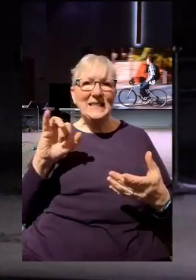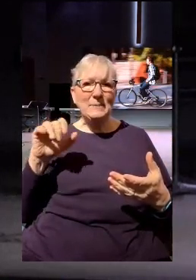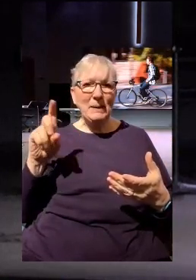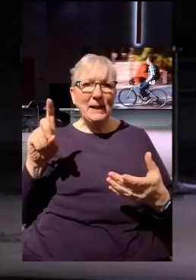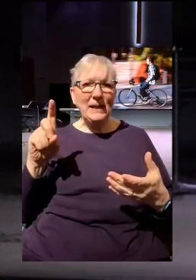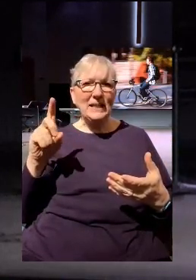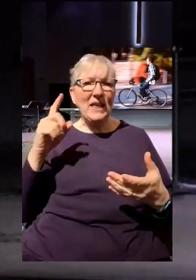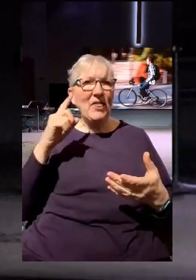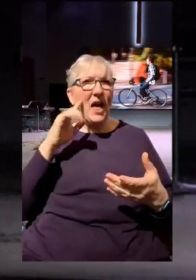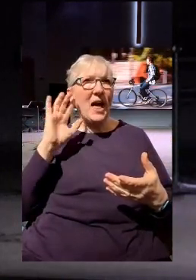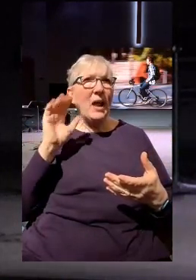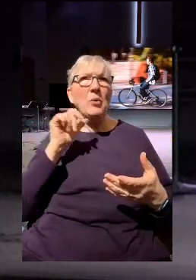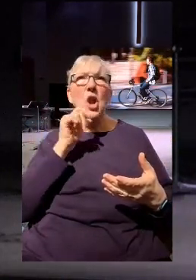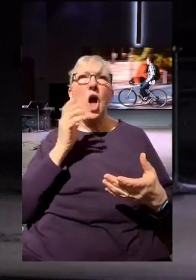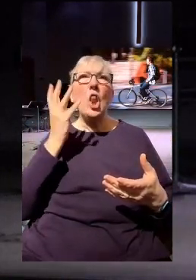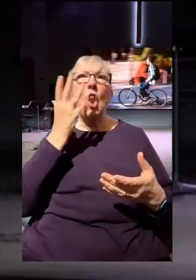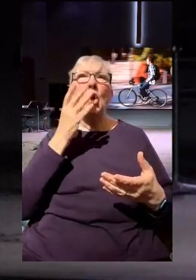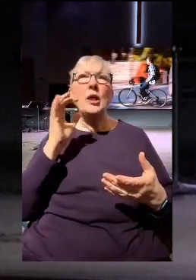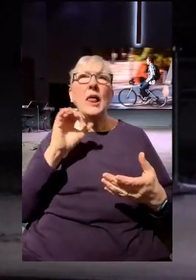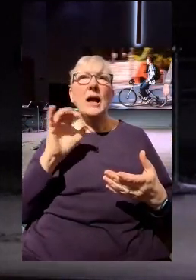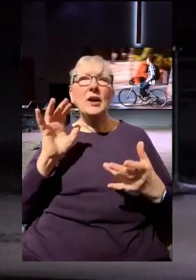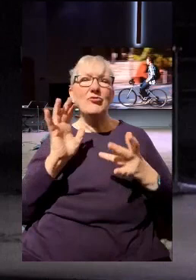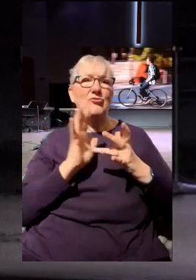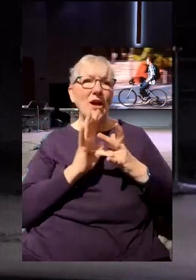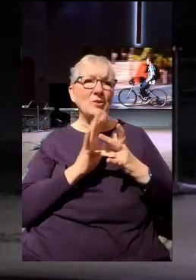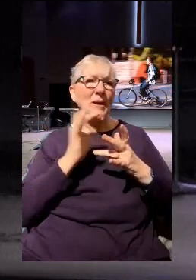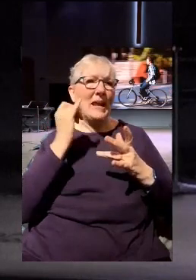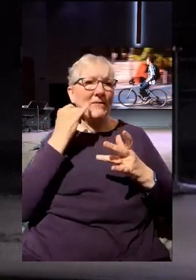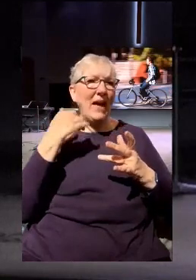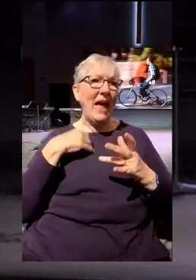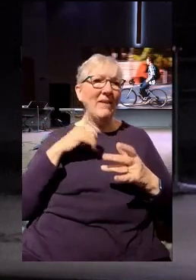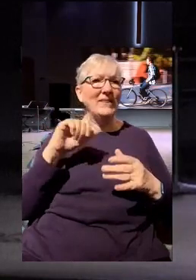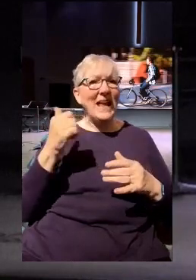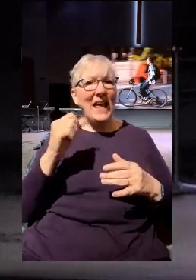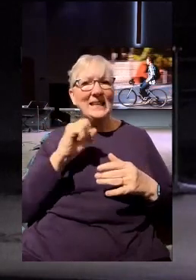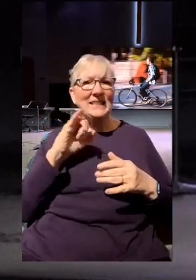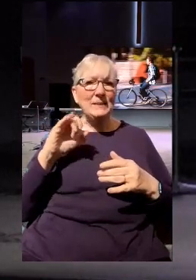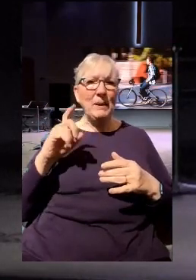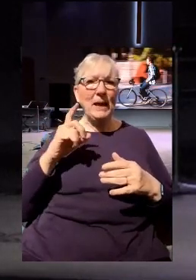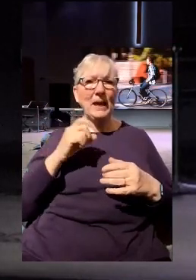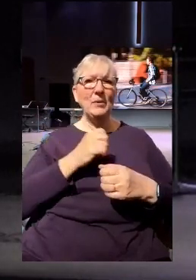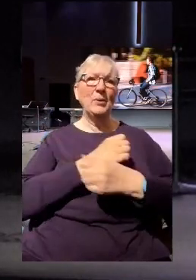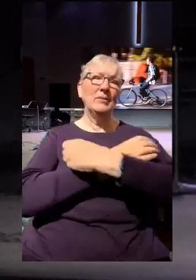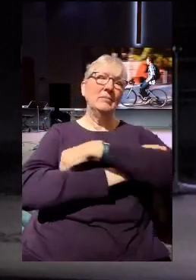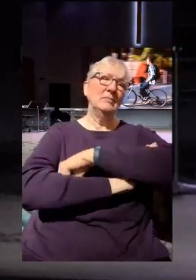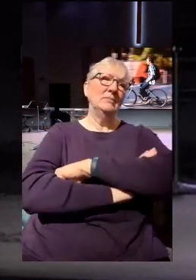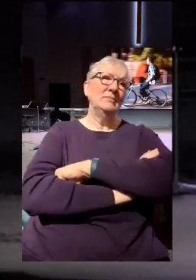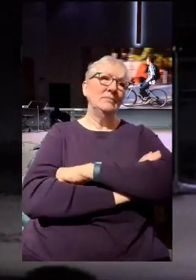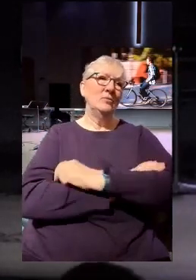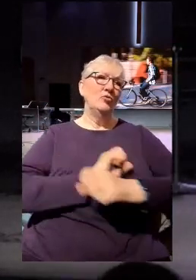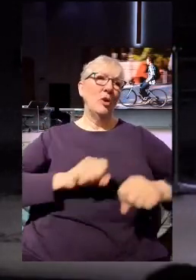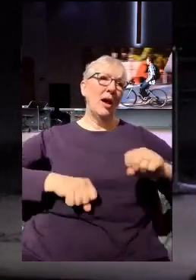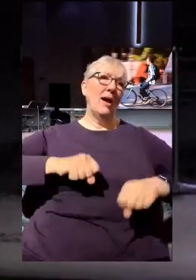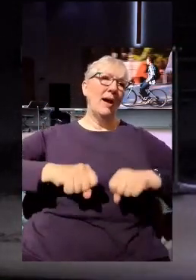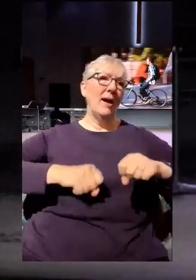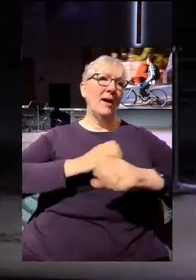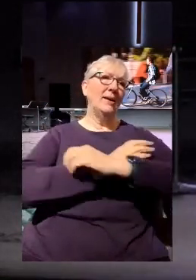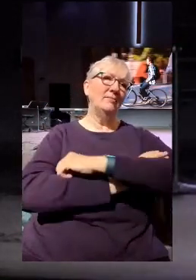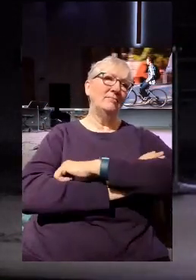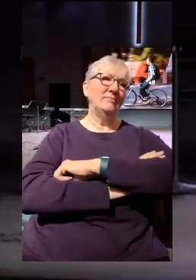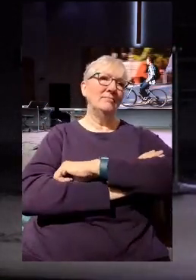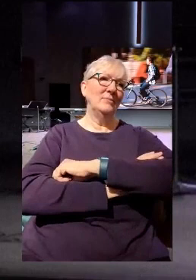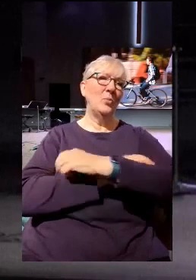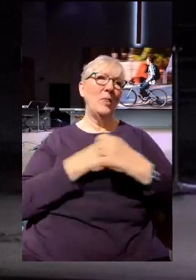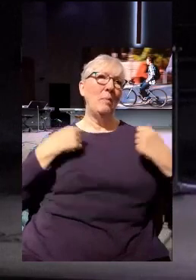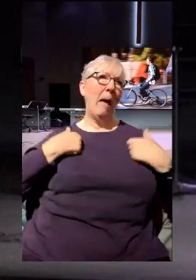like a freshman if I was riding my 10-speed with my arms folded across my front, with my backpack on my